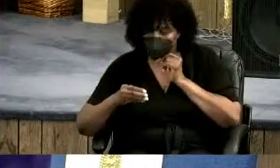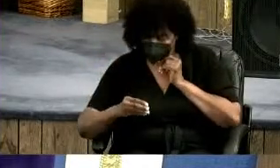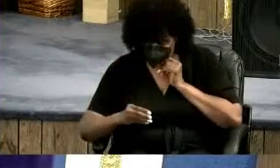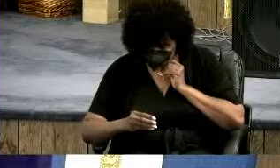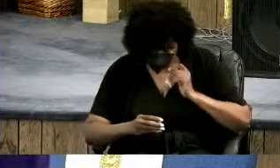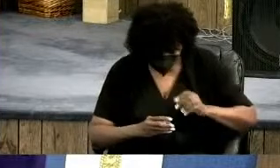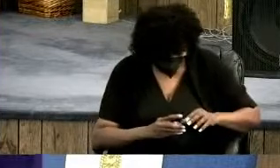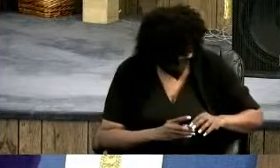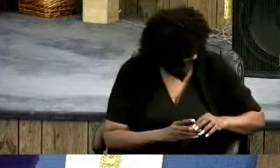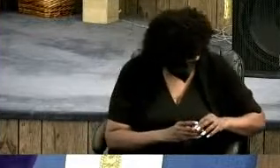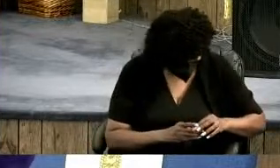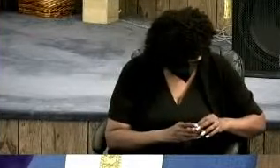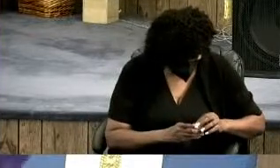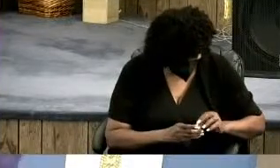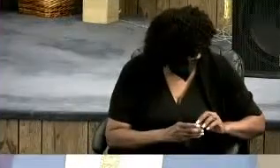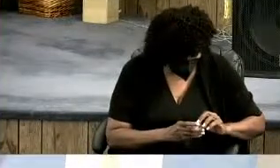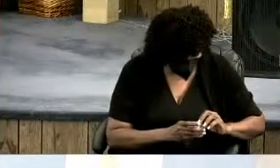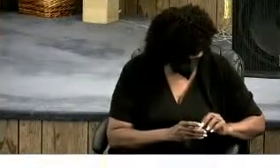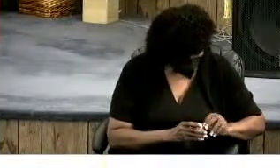Amen. Amen.